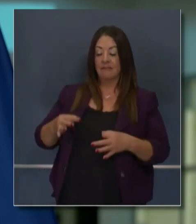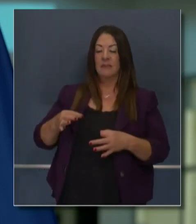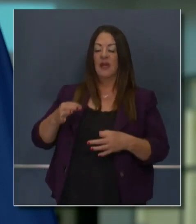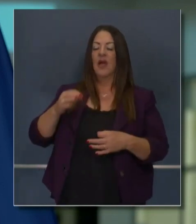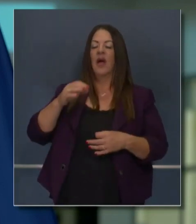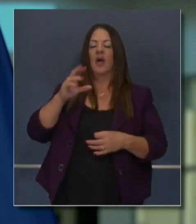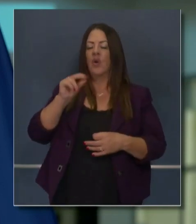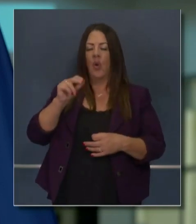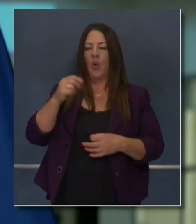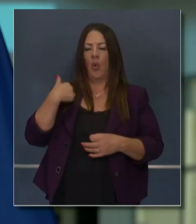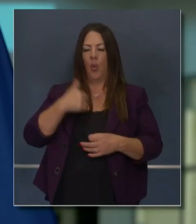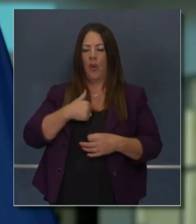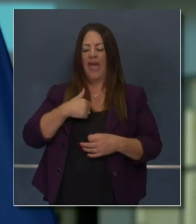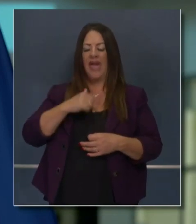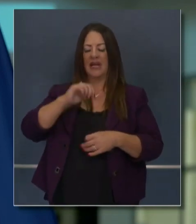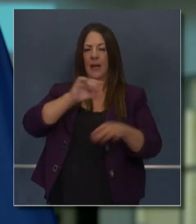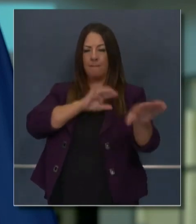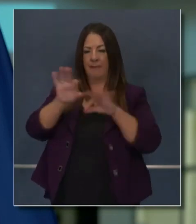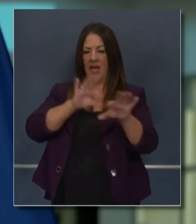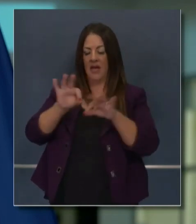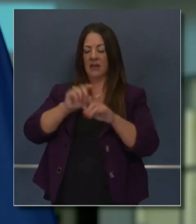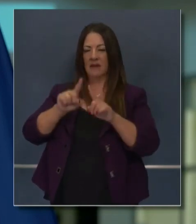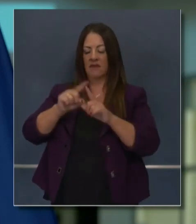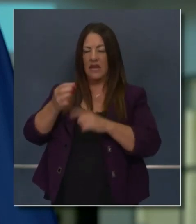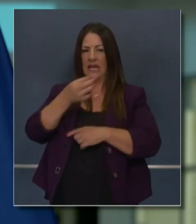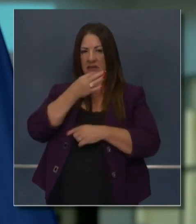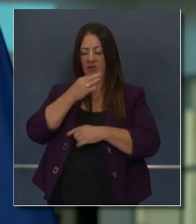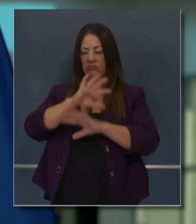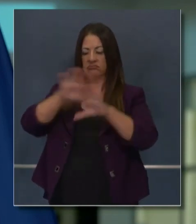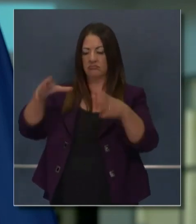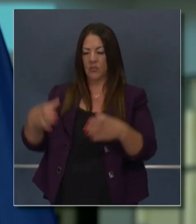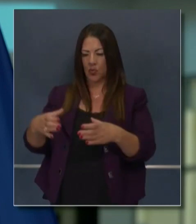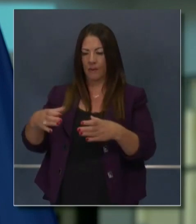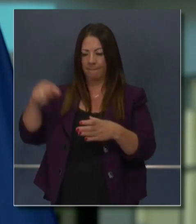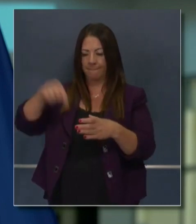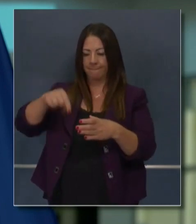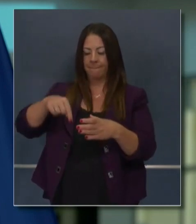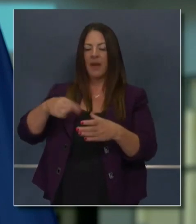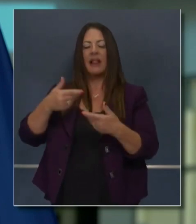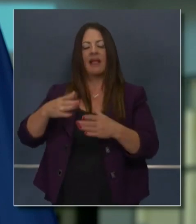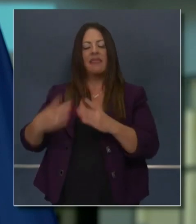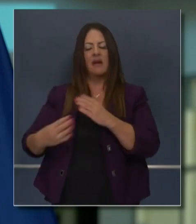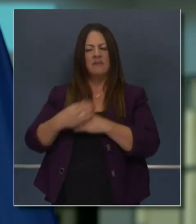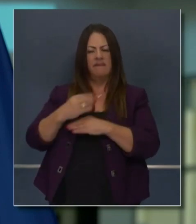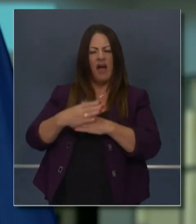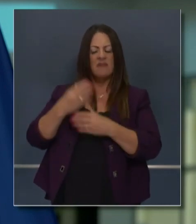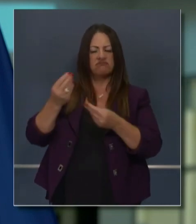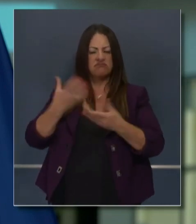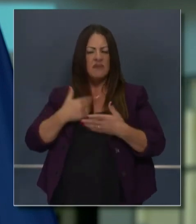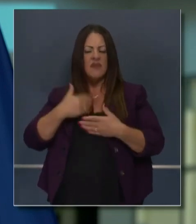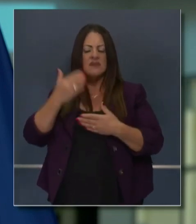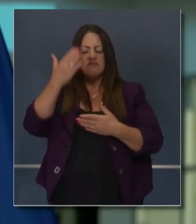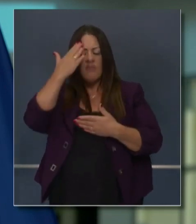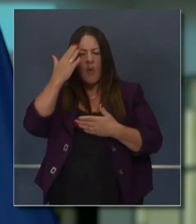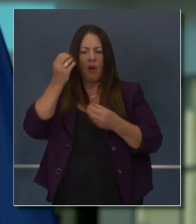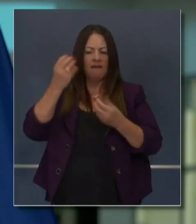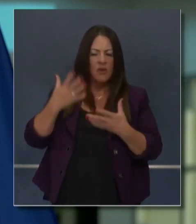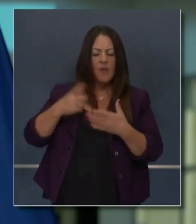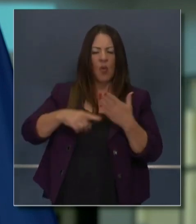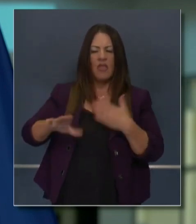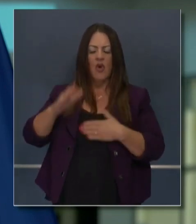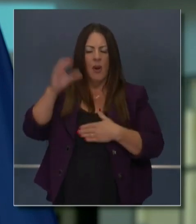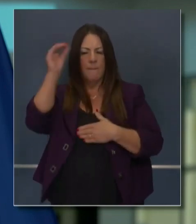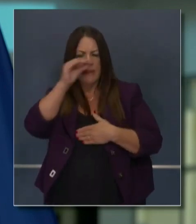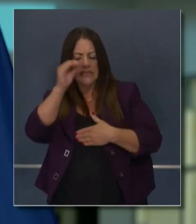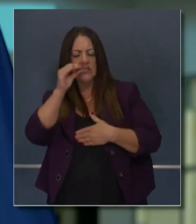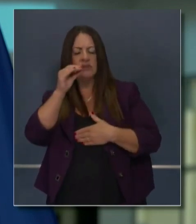being advised by this group of experts. We would be foolhardy not to take advantage of some of the world's leading experts in all of